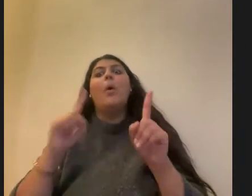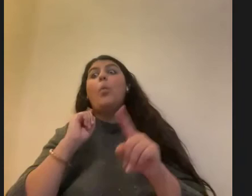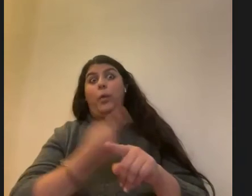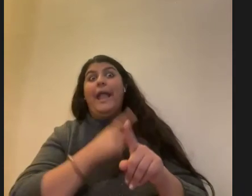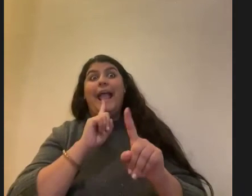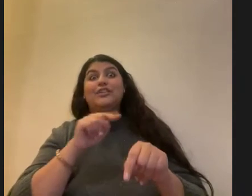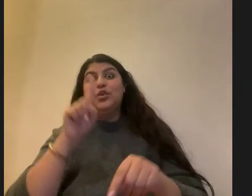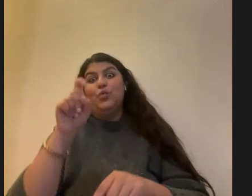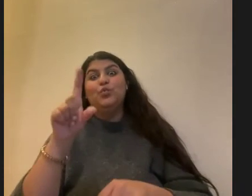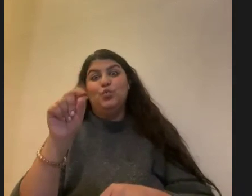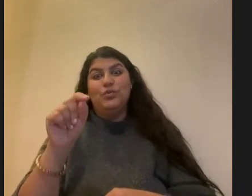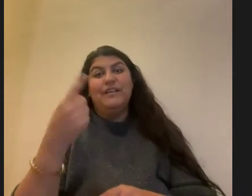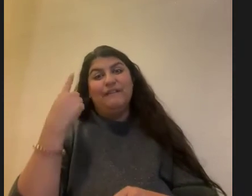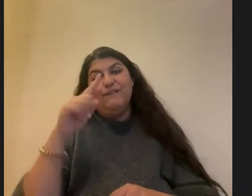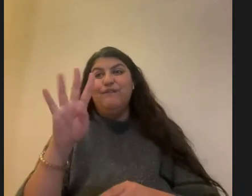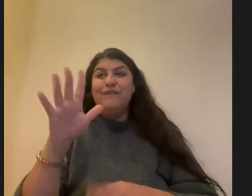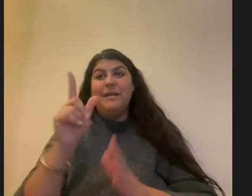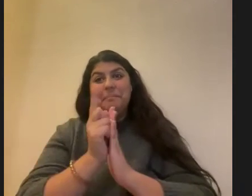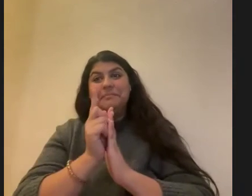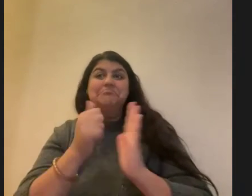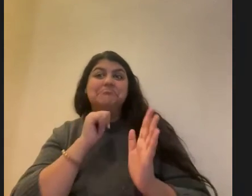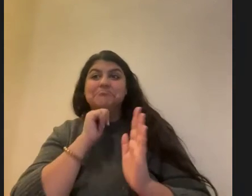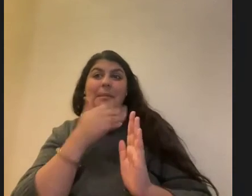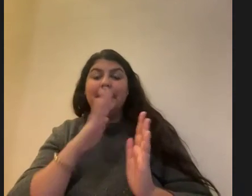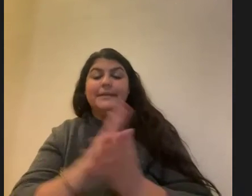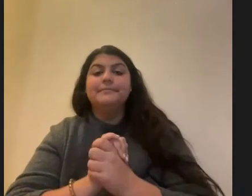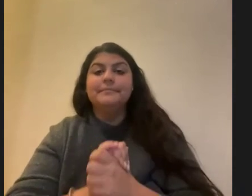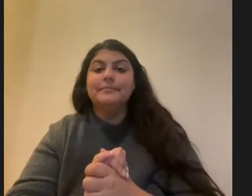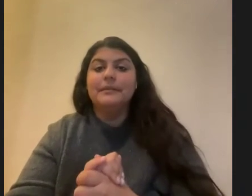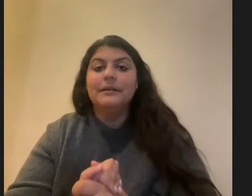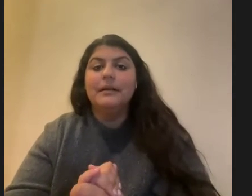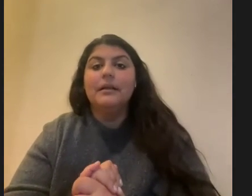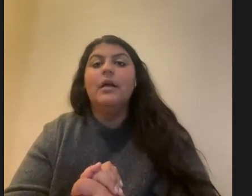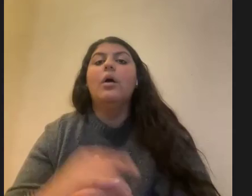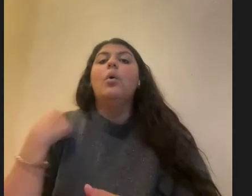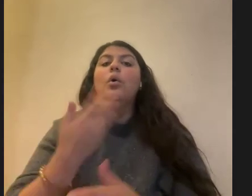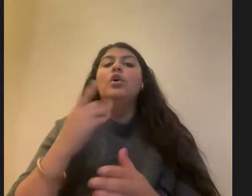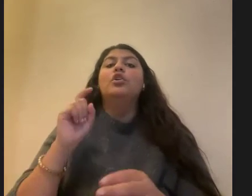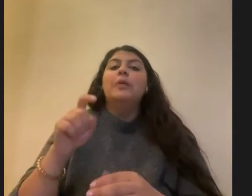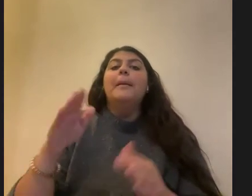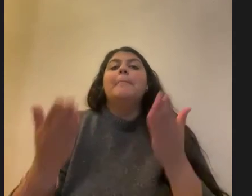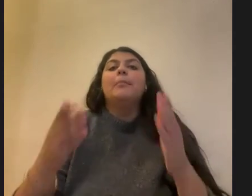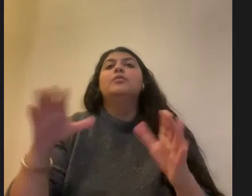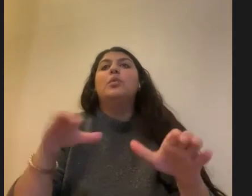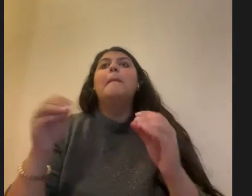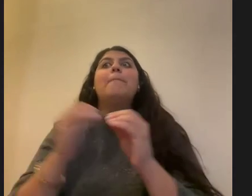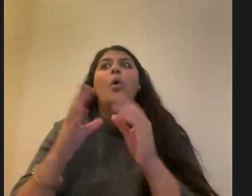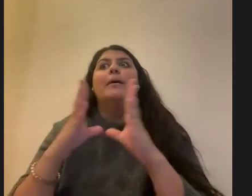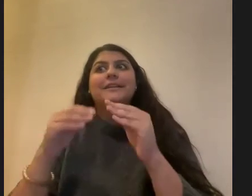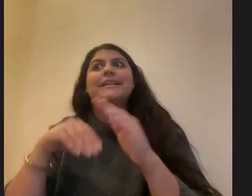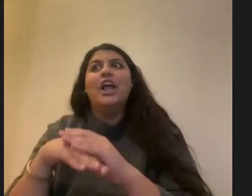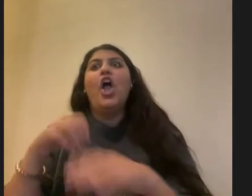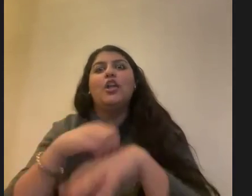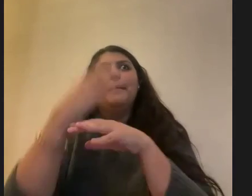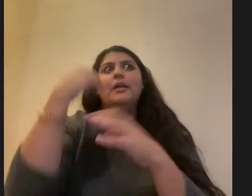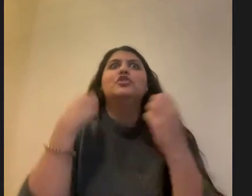which for 45 minutes is pretty good. It's as good as we could do. We should maybe do more sessions on octopuses because we had more questions that we